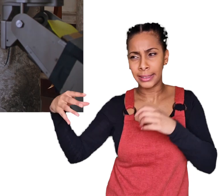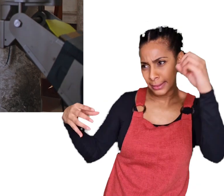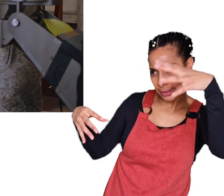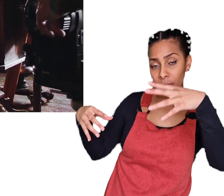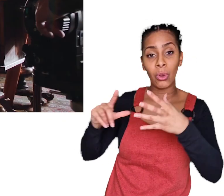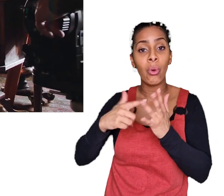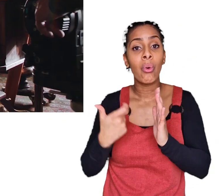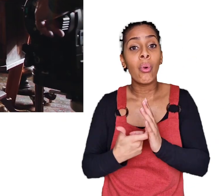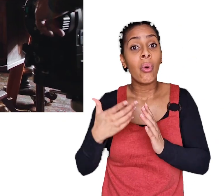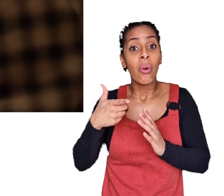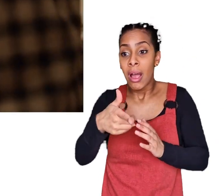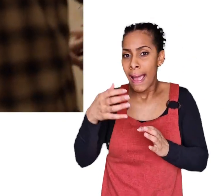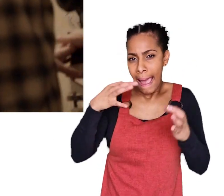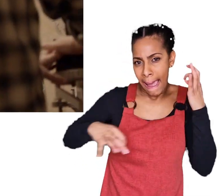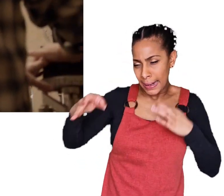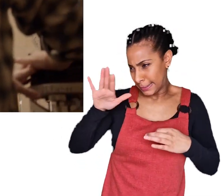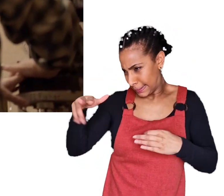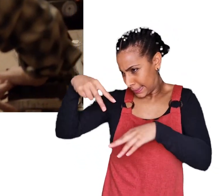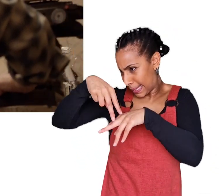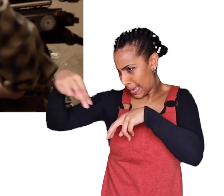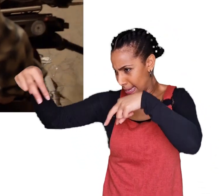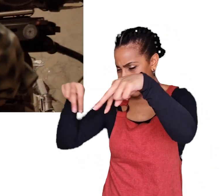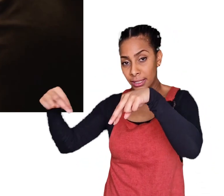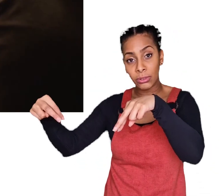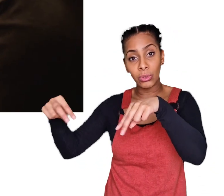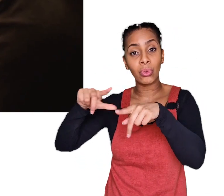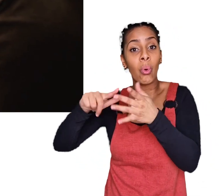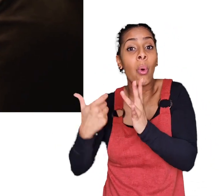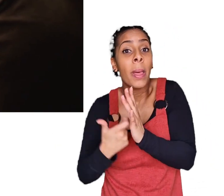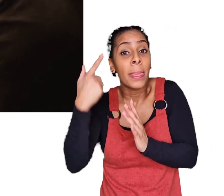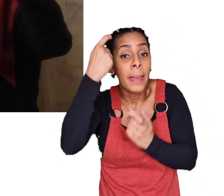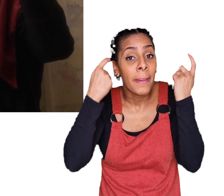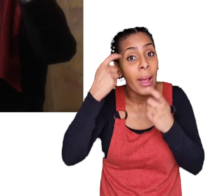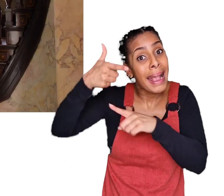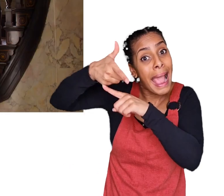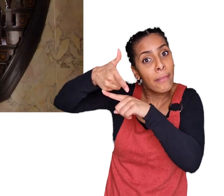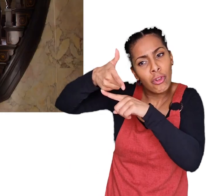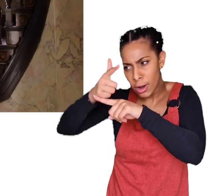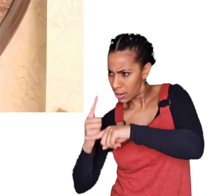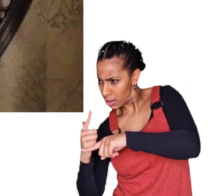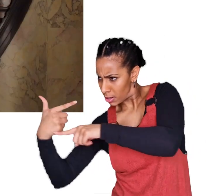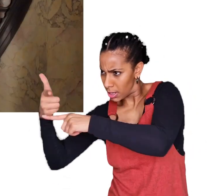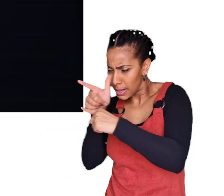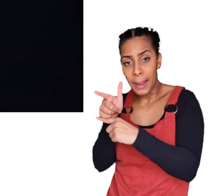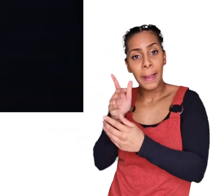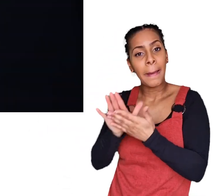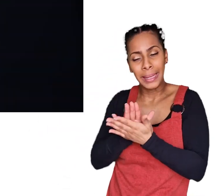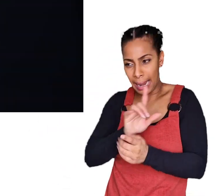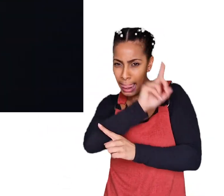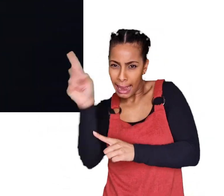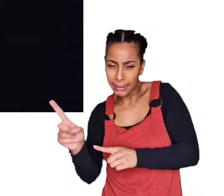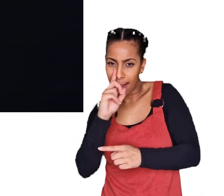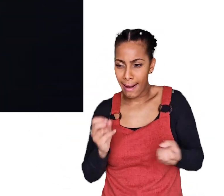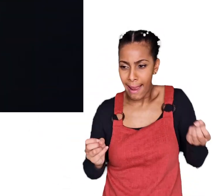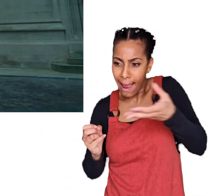we have the actors be in a certain position, or that the camera does a certain move that allows whatever character or creature we're going to add in